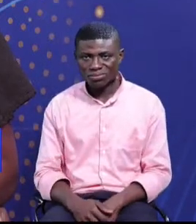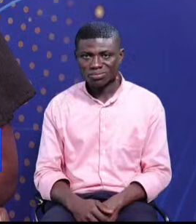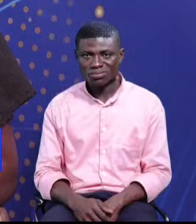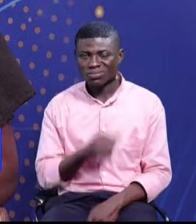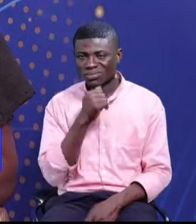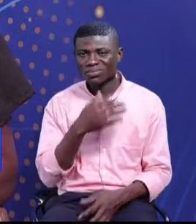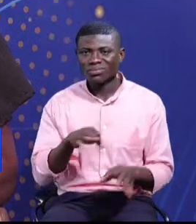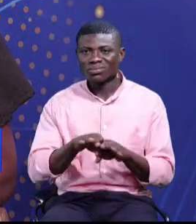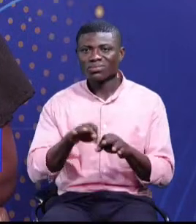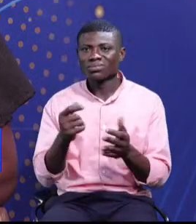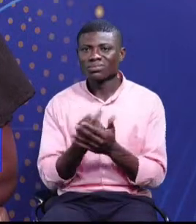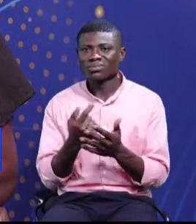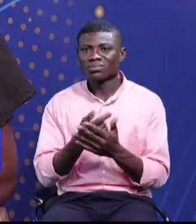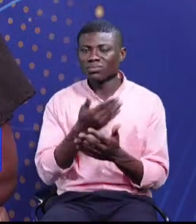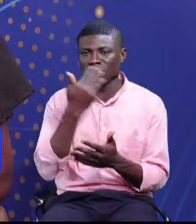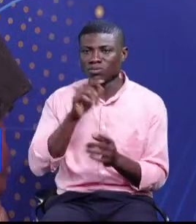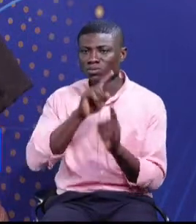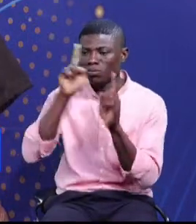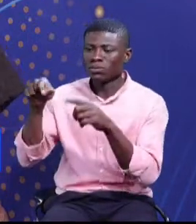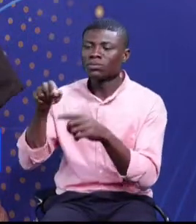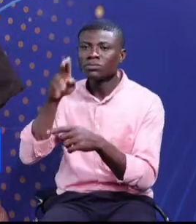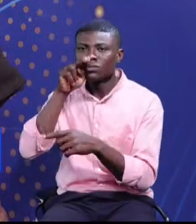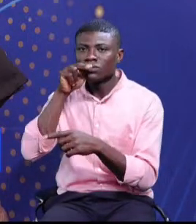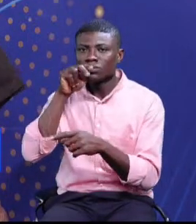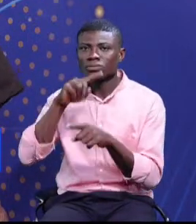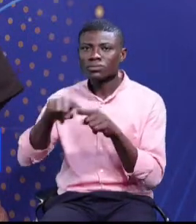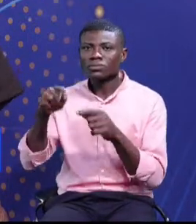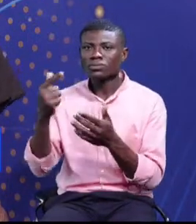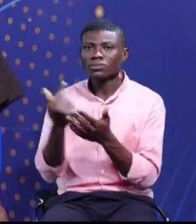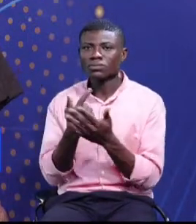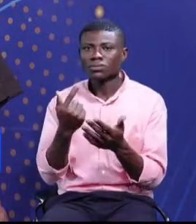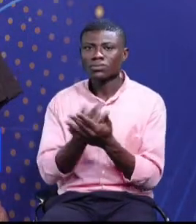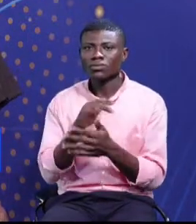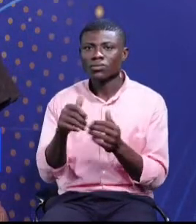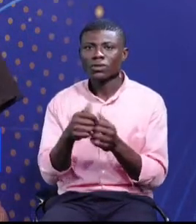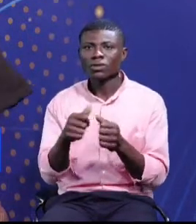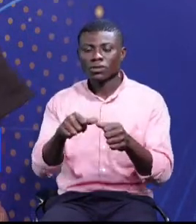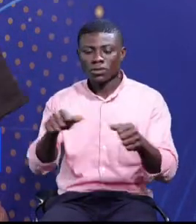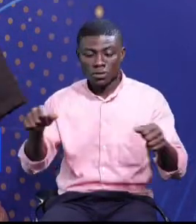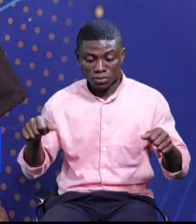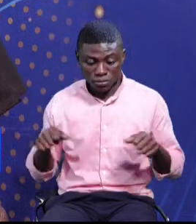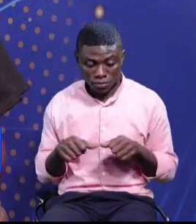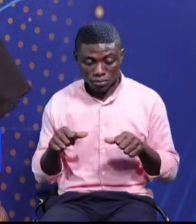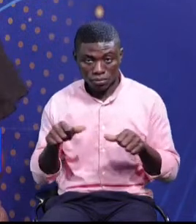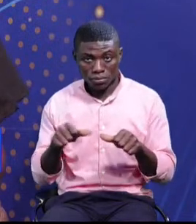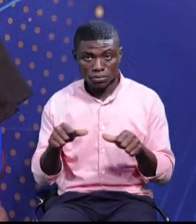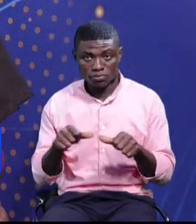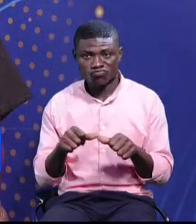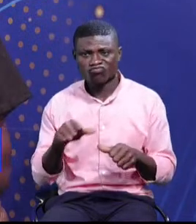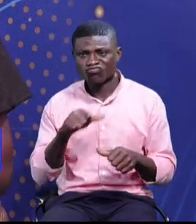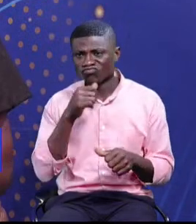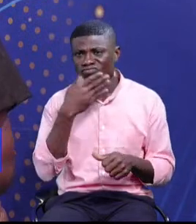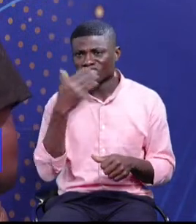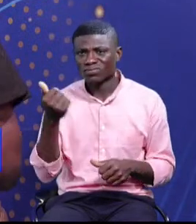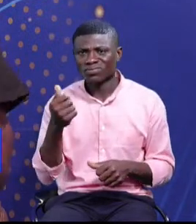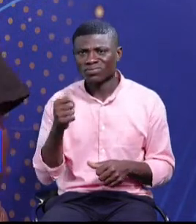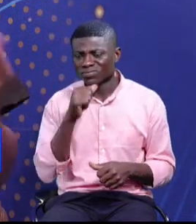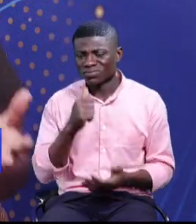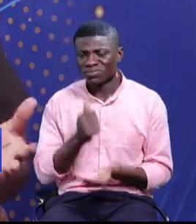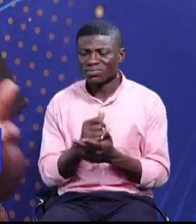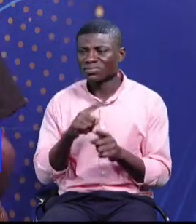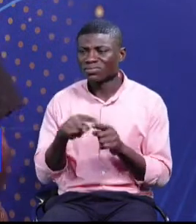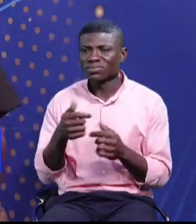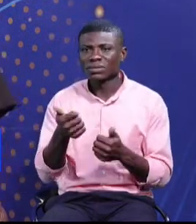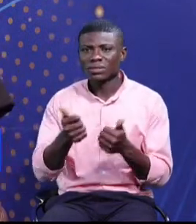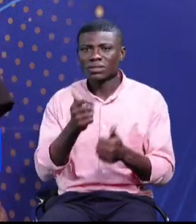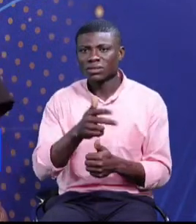sense. We're going to go to Nigeria. It just doesn't make Ghana's cost per square meter or square feet was just ridiculous. The car